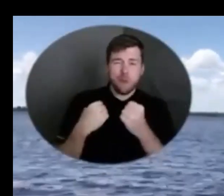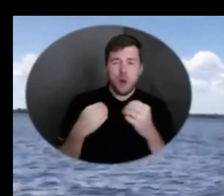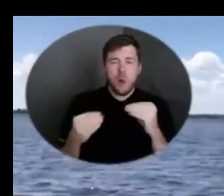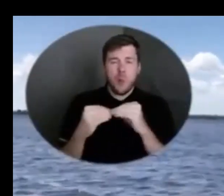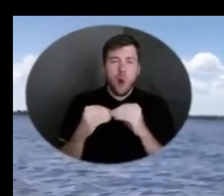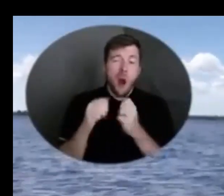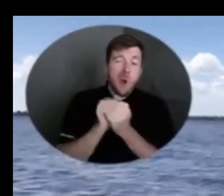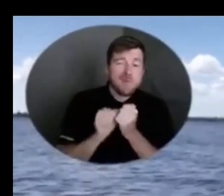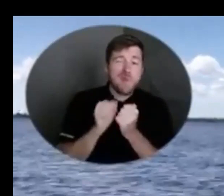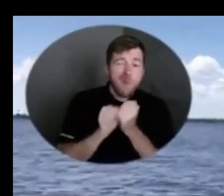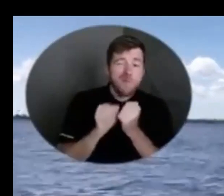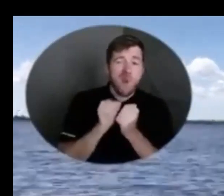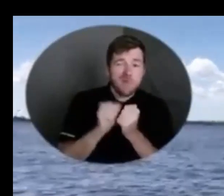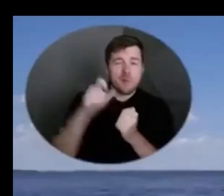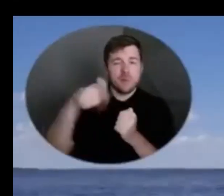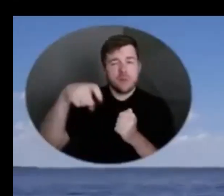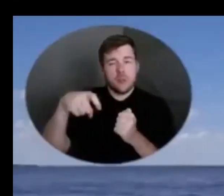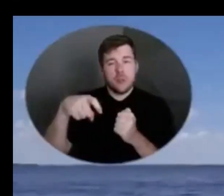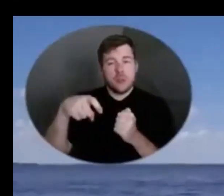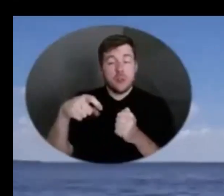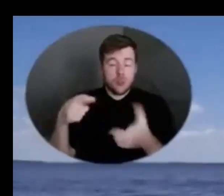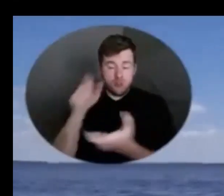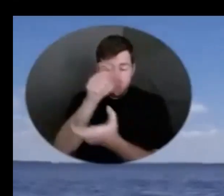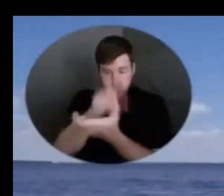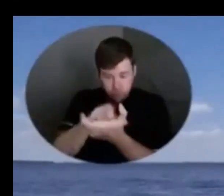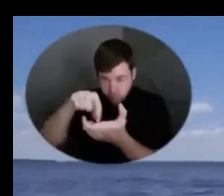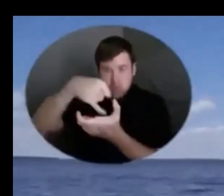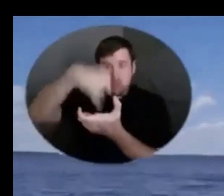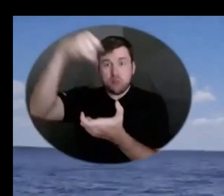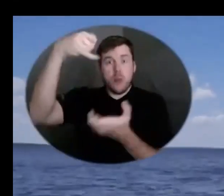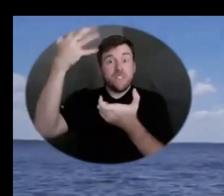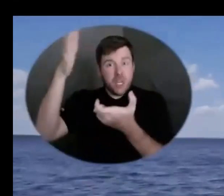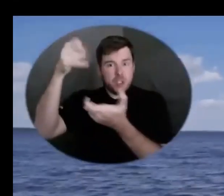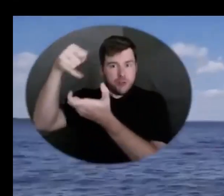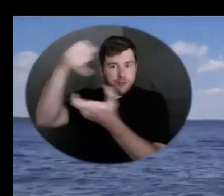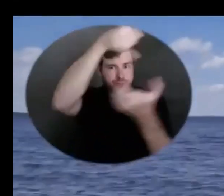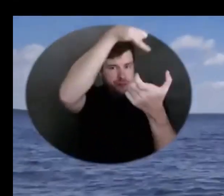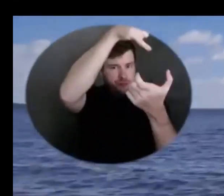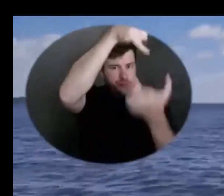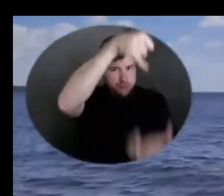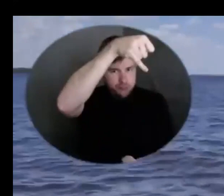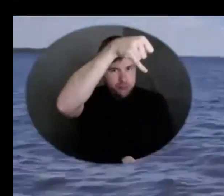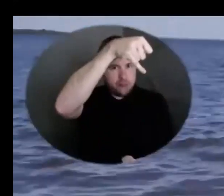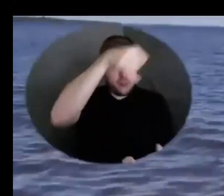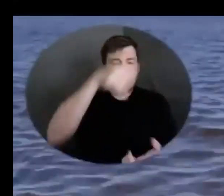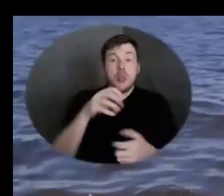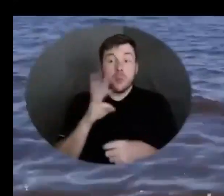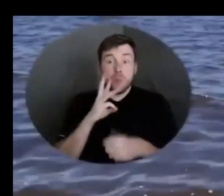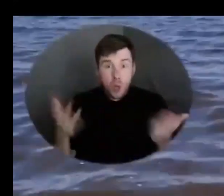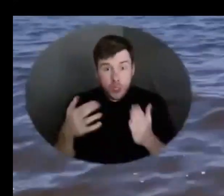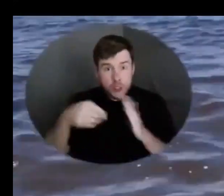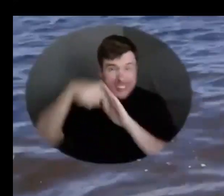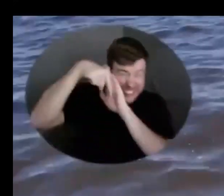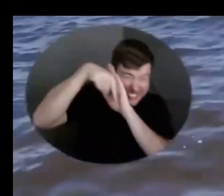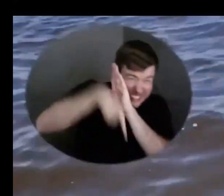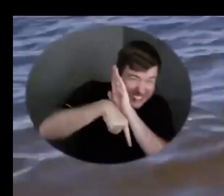So they really kind of pinch onto it, and then you just drop it down. Now the water here, and even further out, is only like 3 to 5 foot deep.